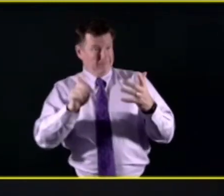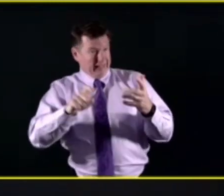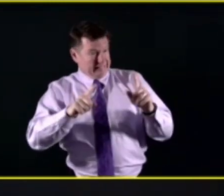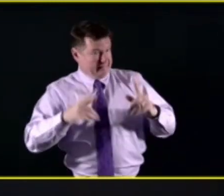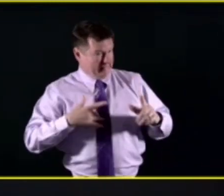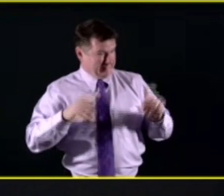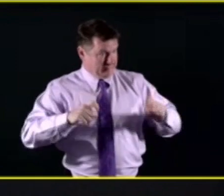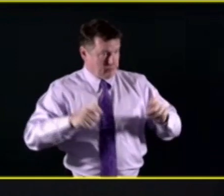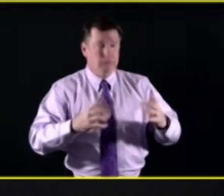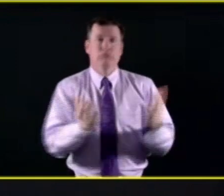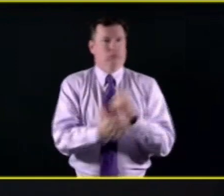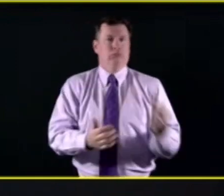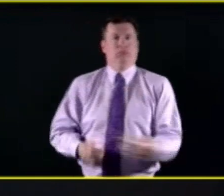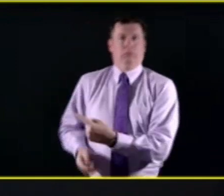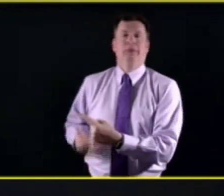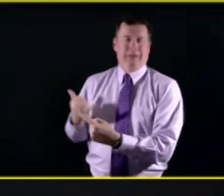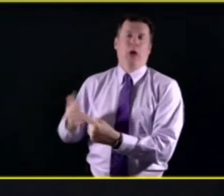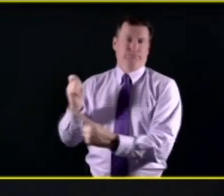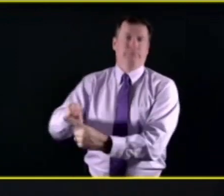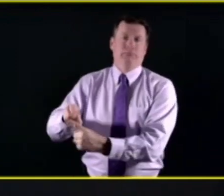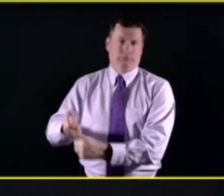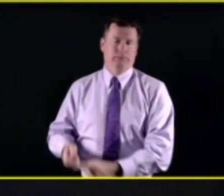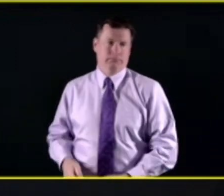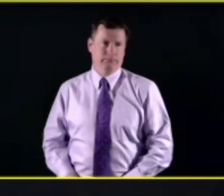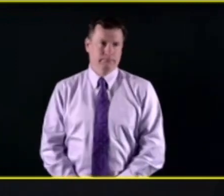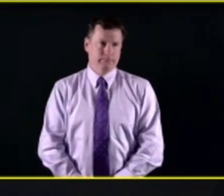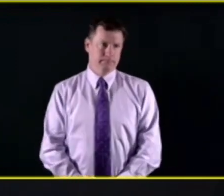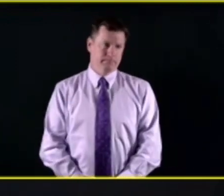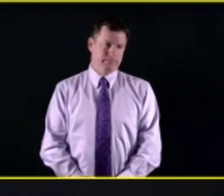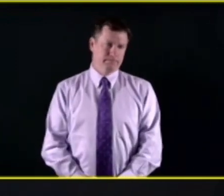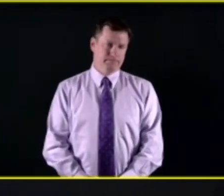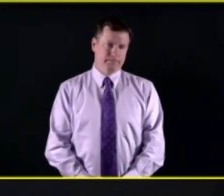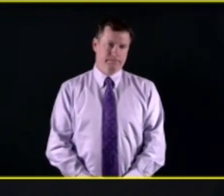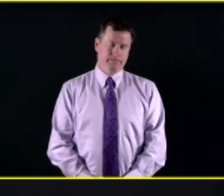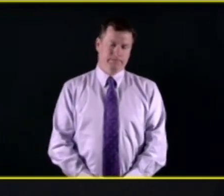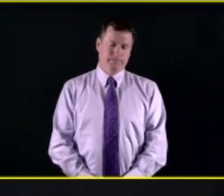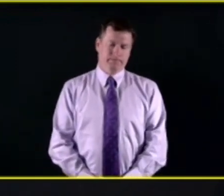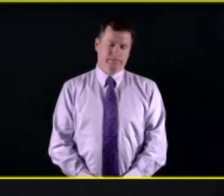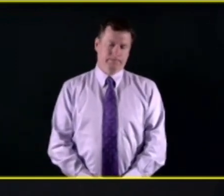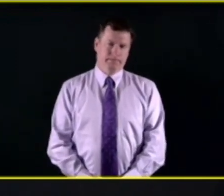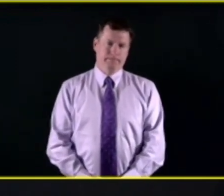Thank you, Chip. Thanks. Berkeley, we had a second question from News 10 NBC.